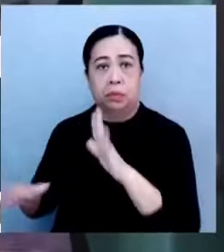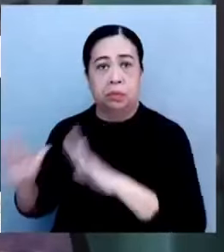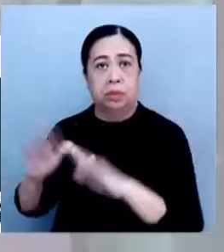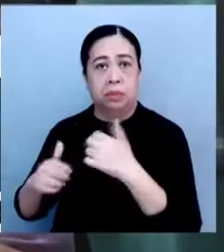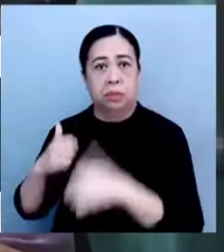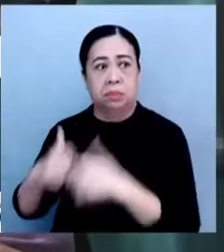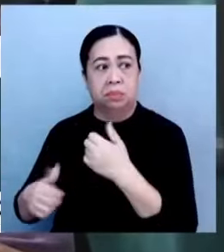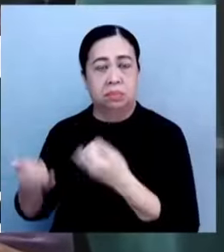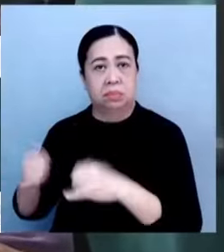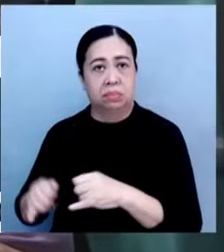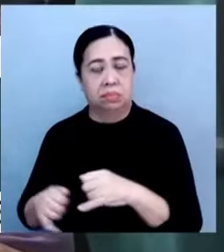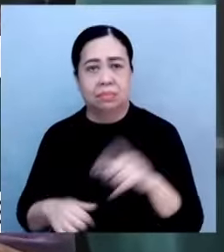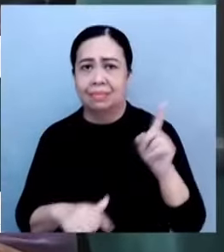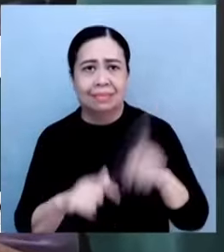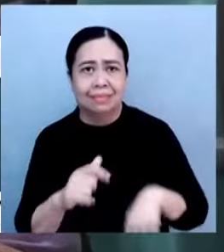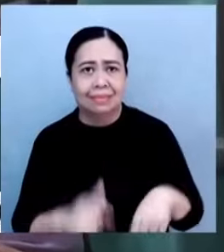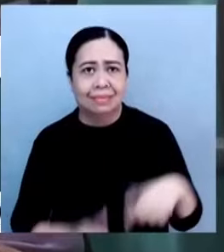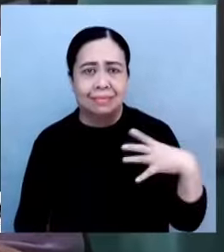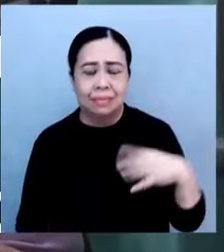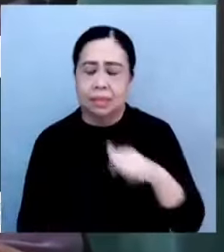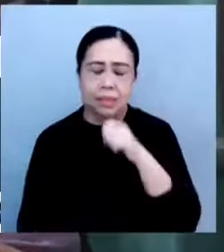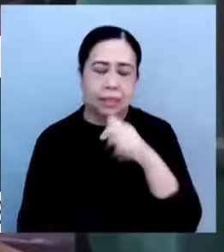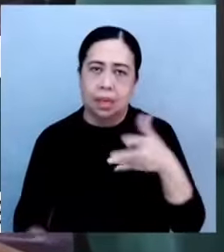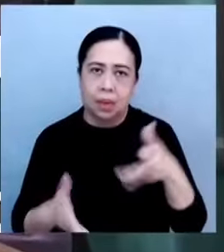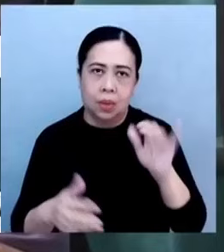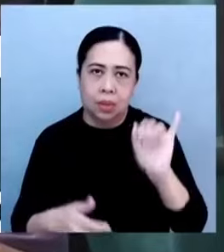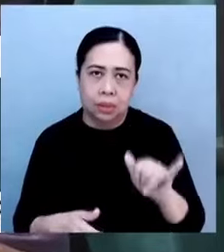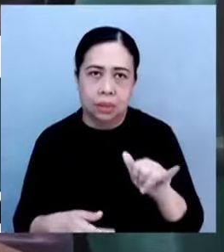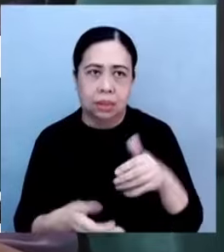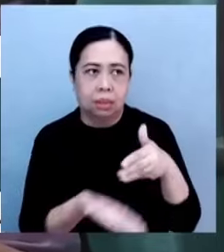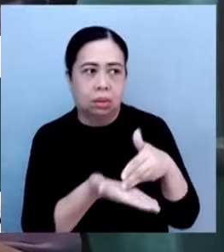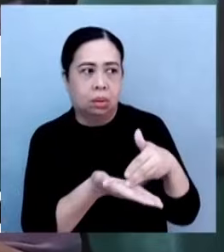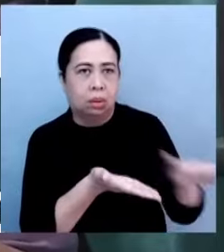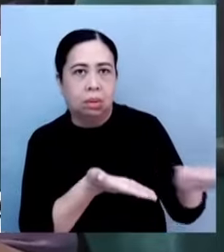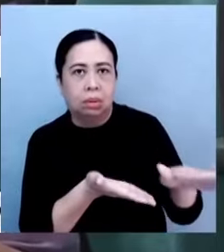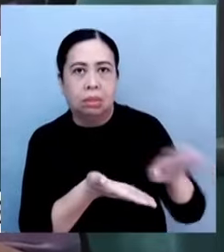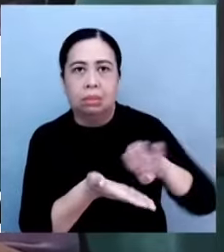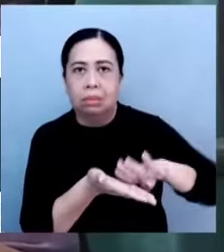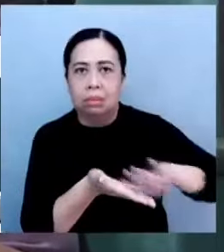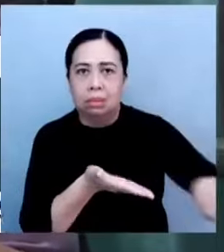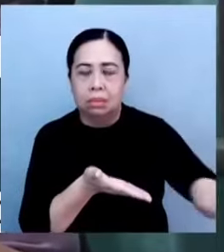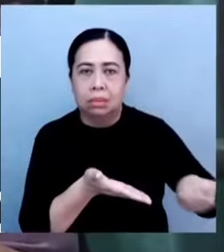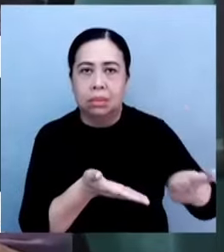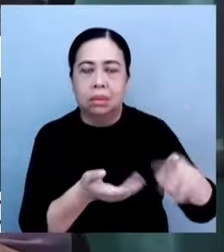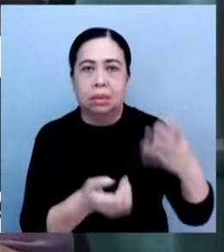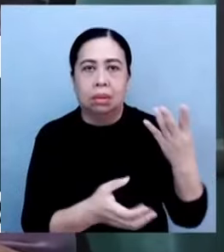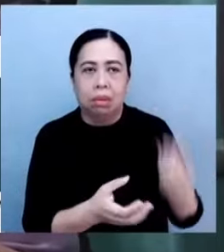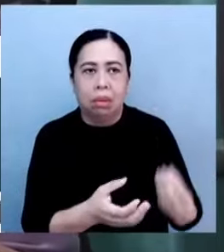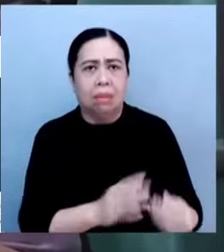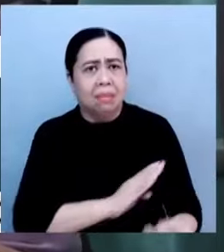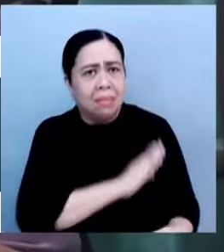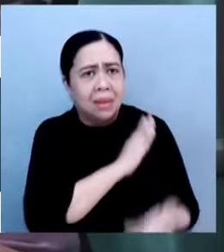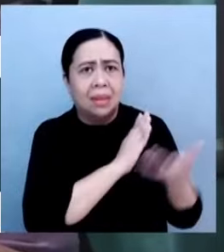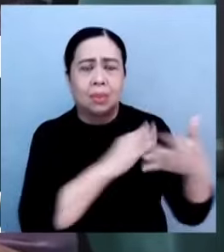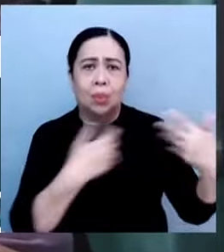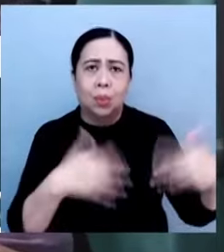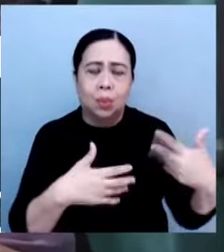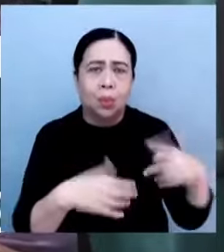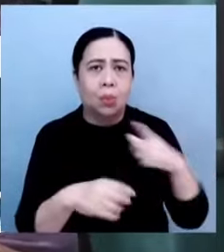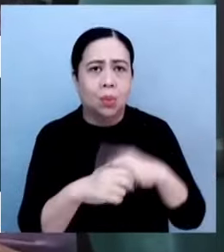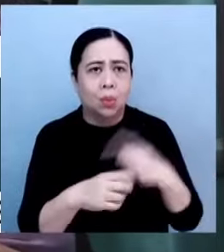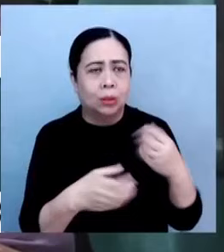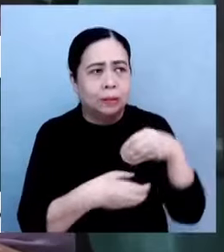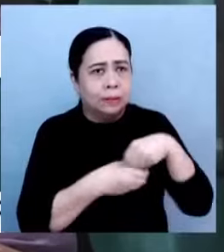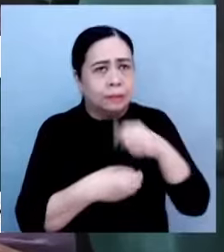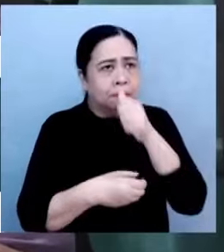issues. Hindi po ako papayag na ma-etche puera ang tapang at lakas ng loob na inipon ng